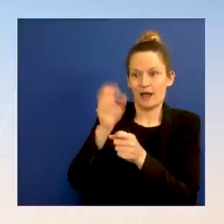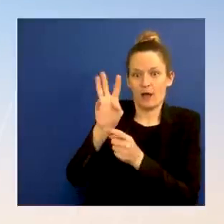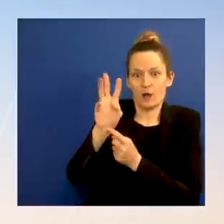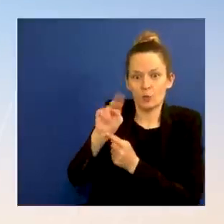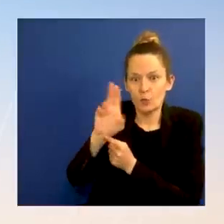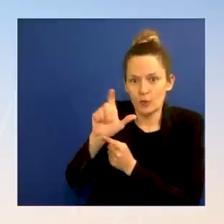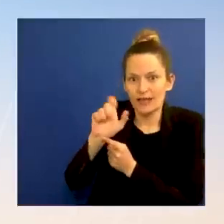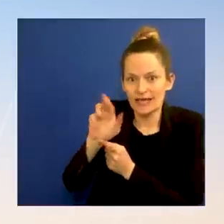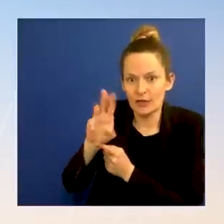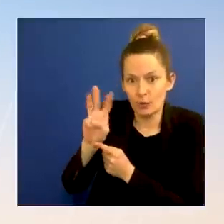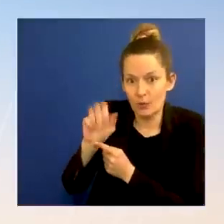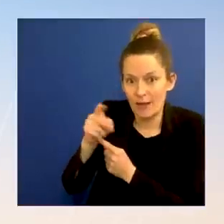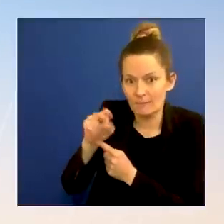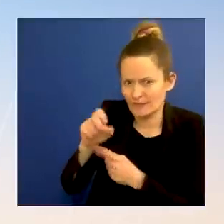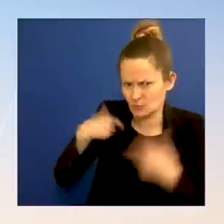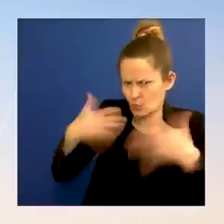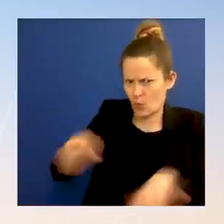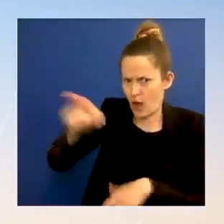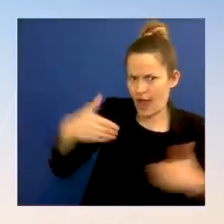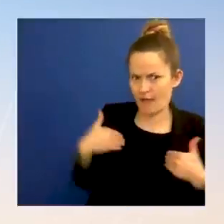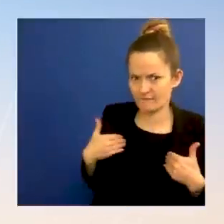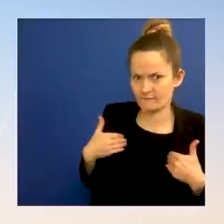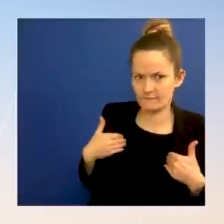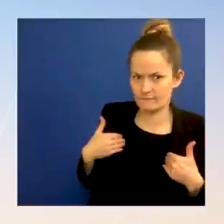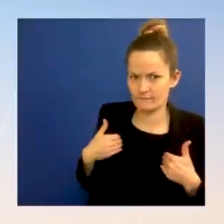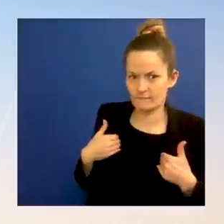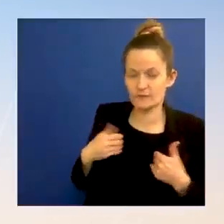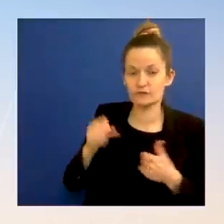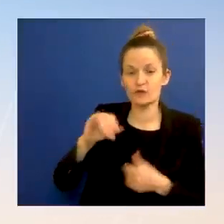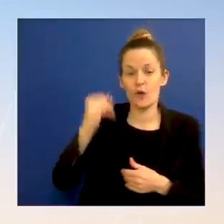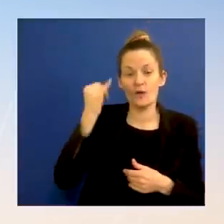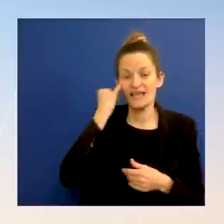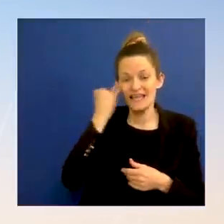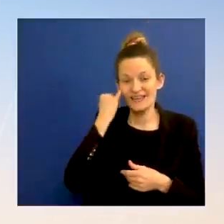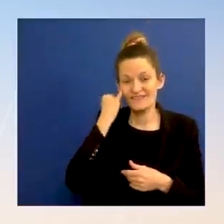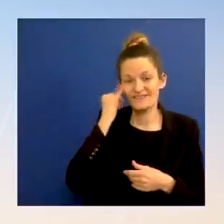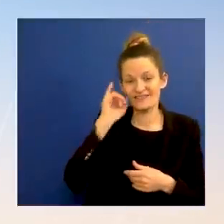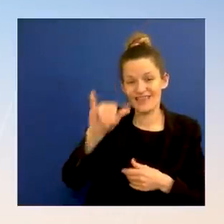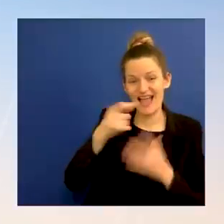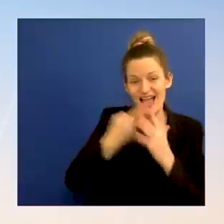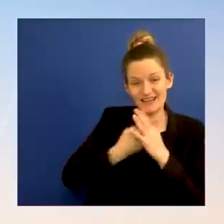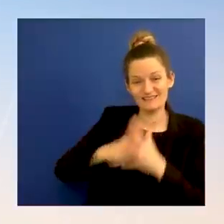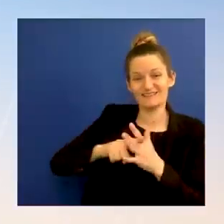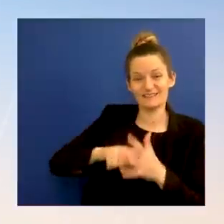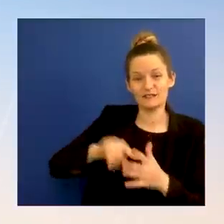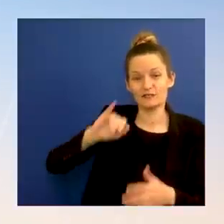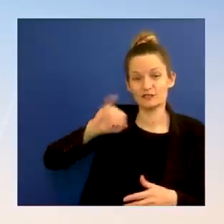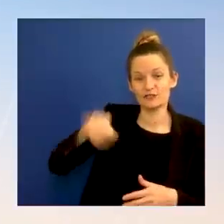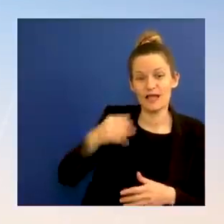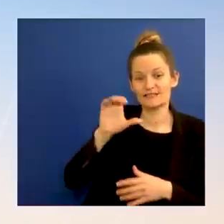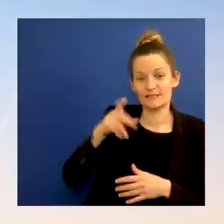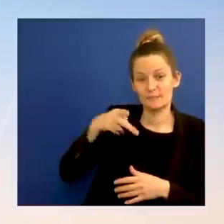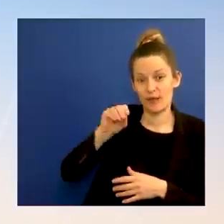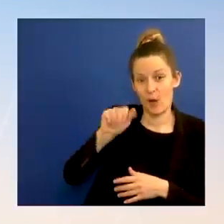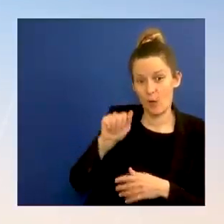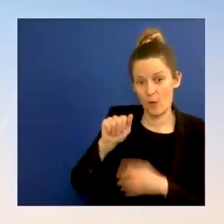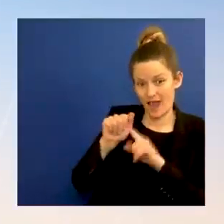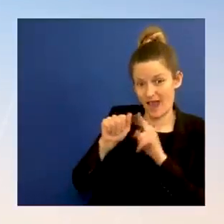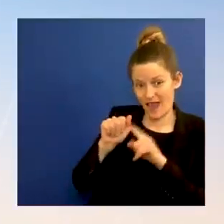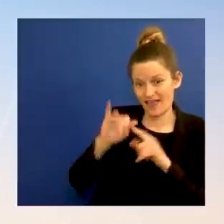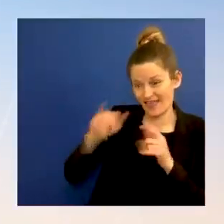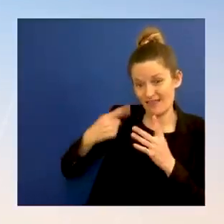implementation of the JCPOA, would be the availability of oil. But I would say that our first and foremost